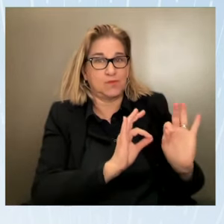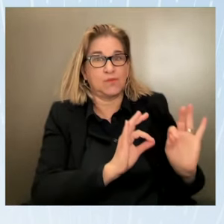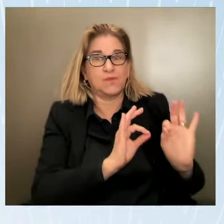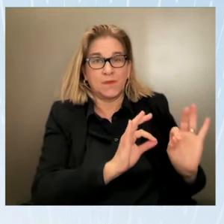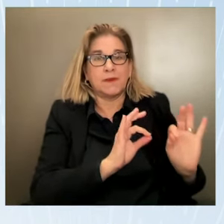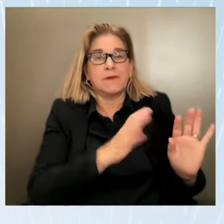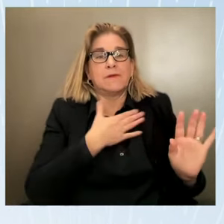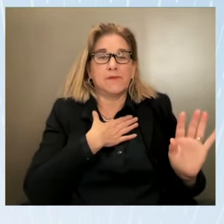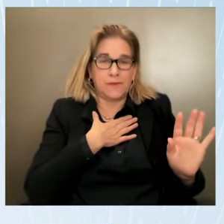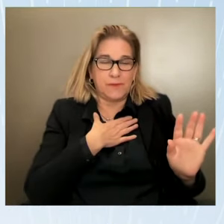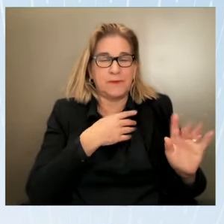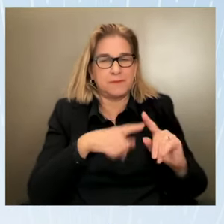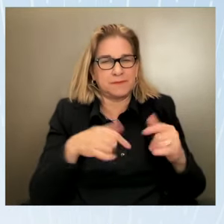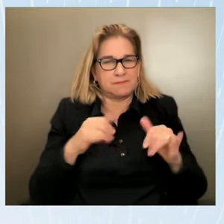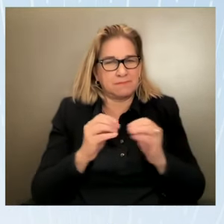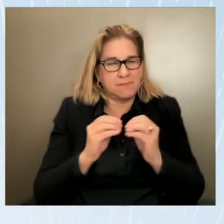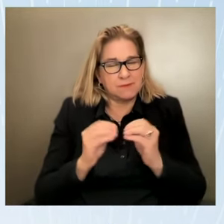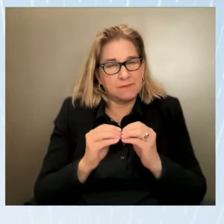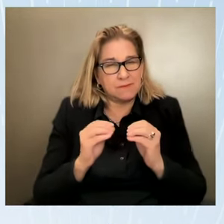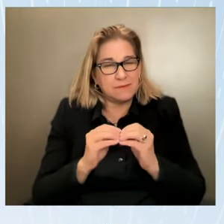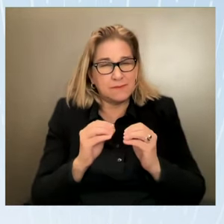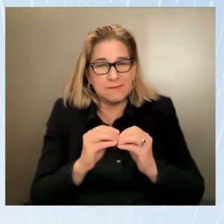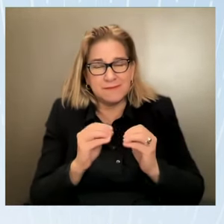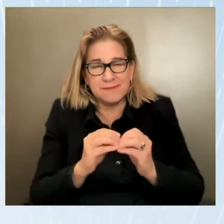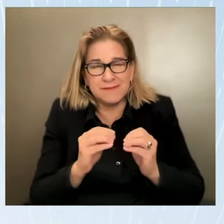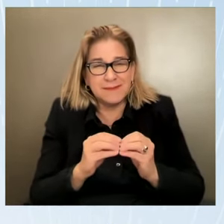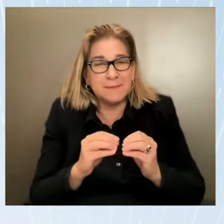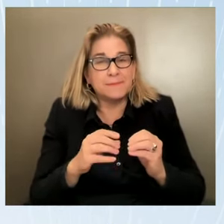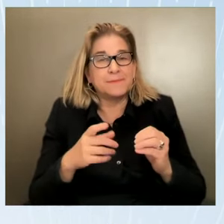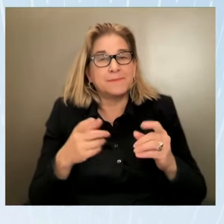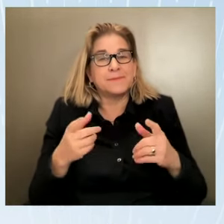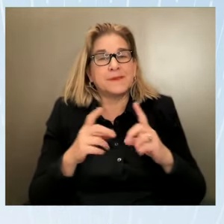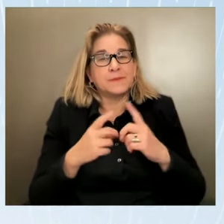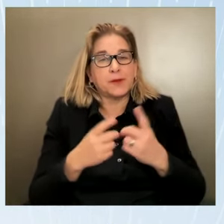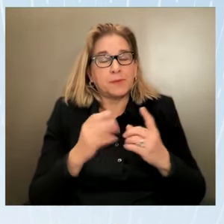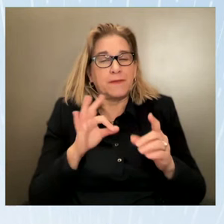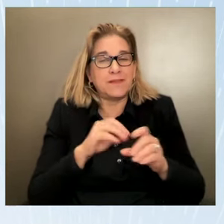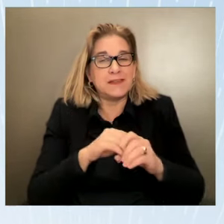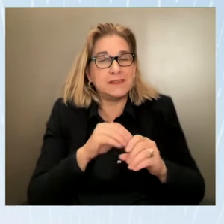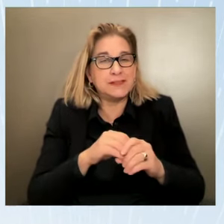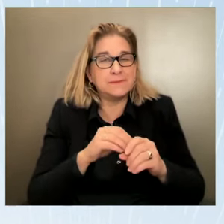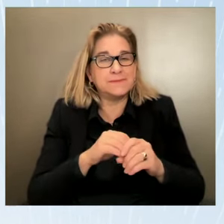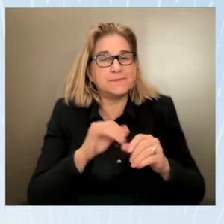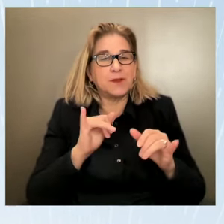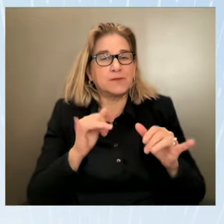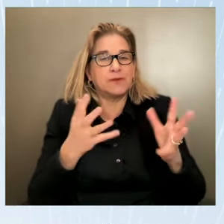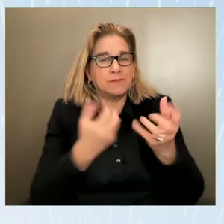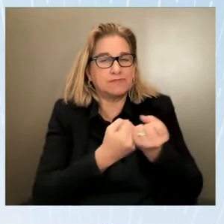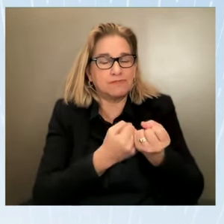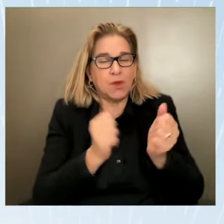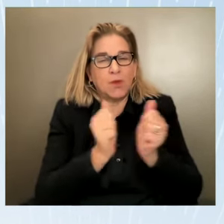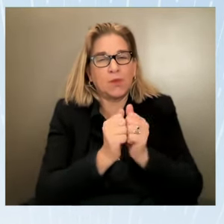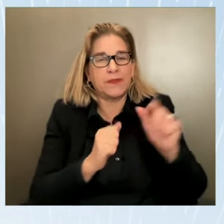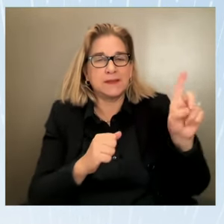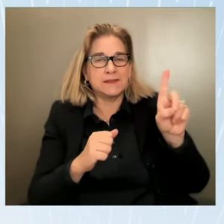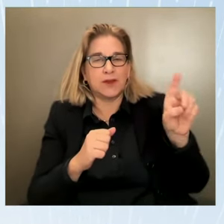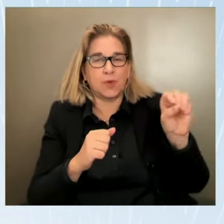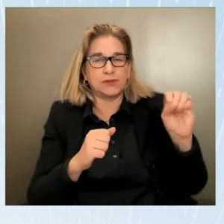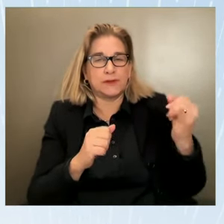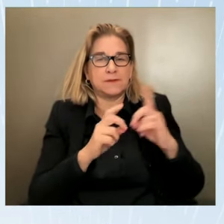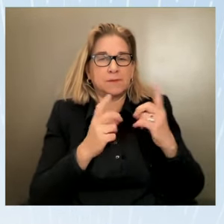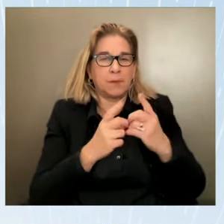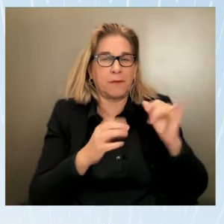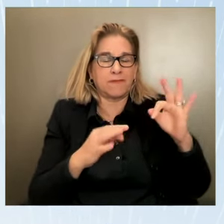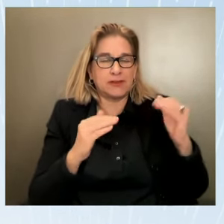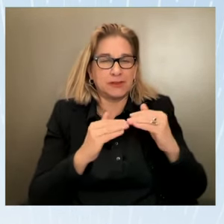DOJ, is continuing to implement the Not Invisible Act Commission. This commission is drafting recommendations